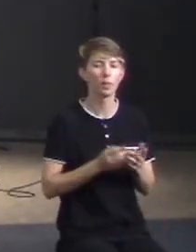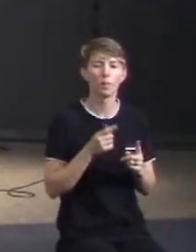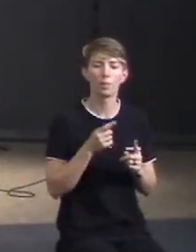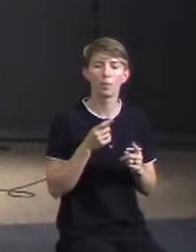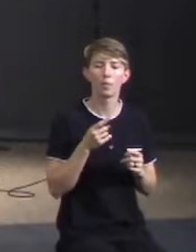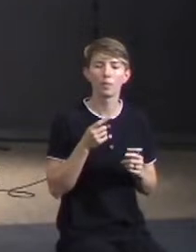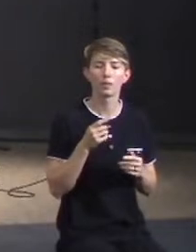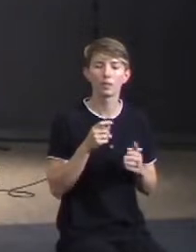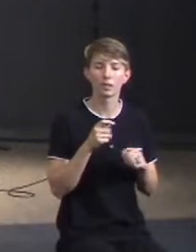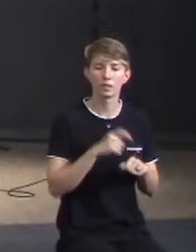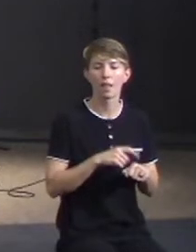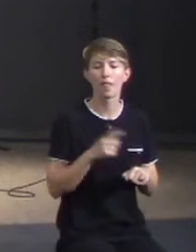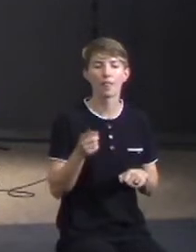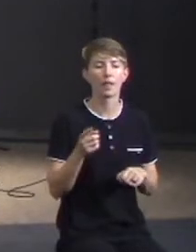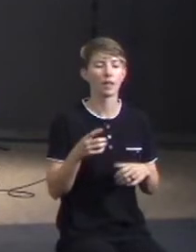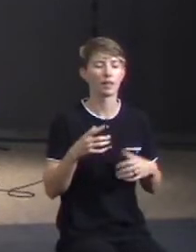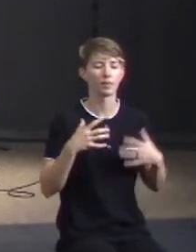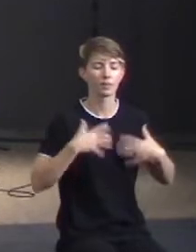off.